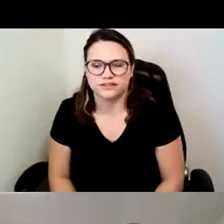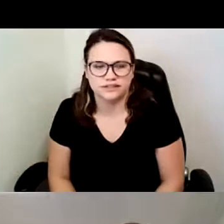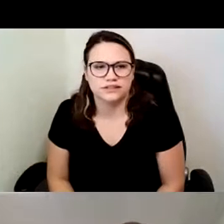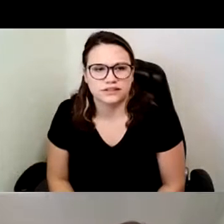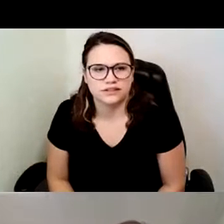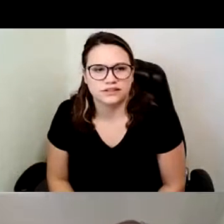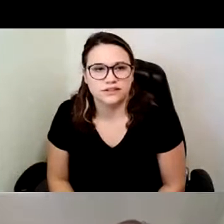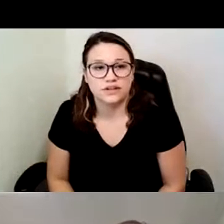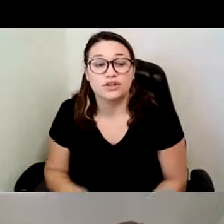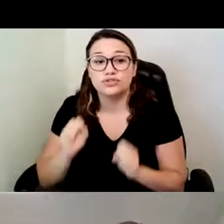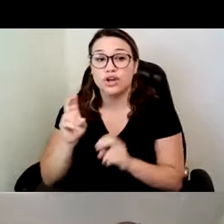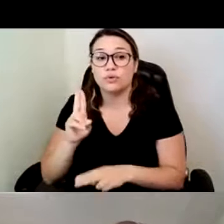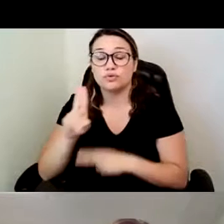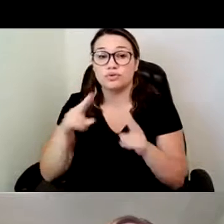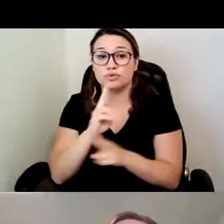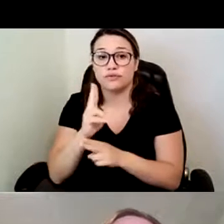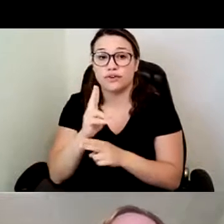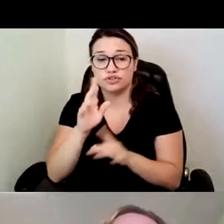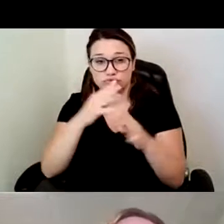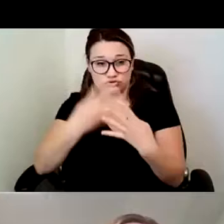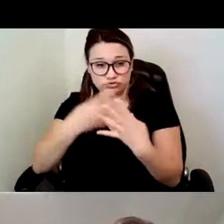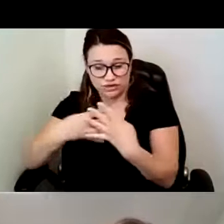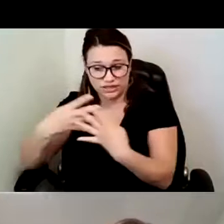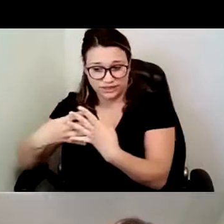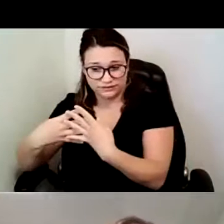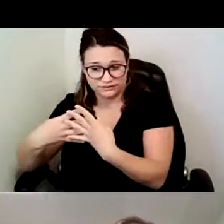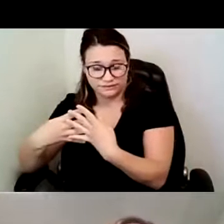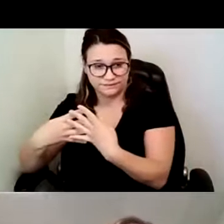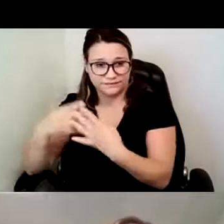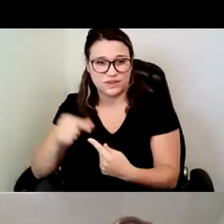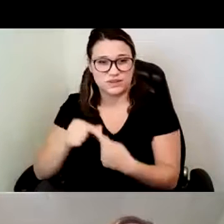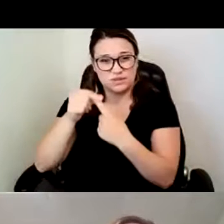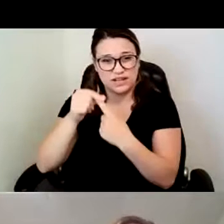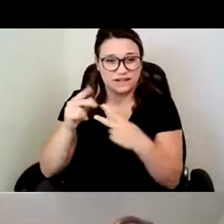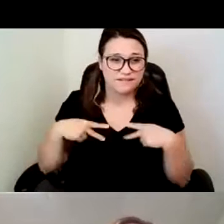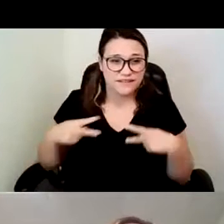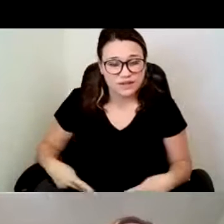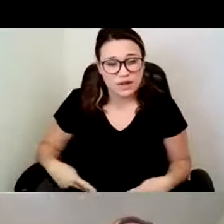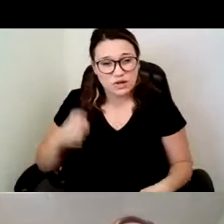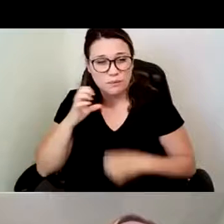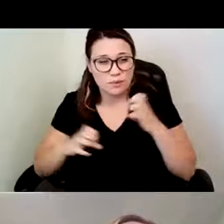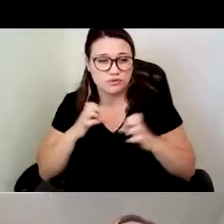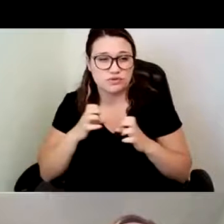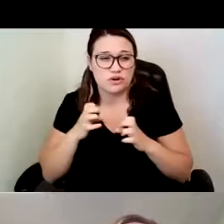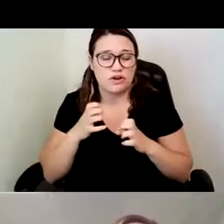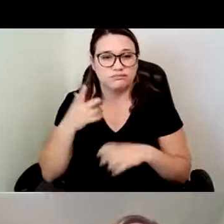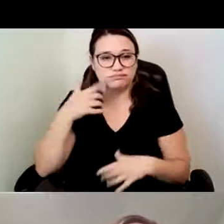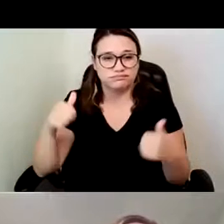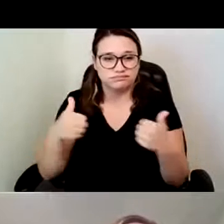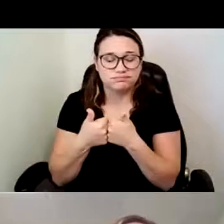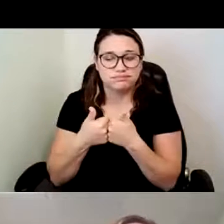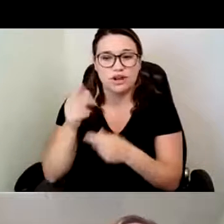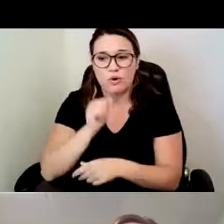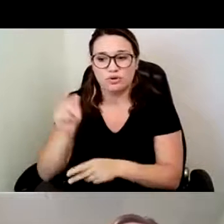So universal screening. The unique physical, emotional, and cognitive challenges older adults